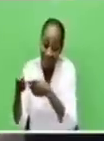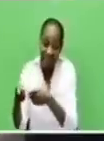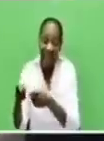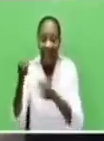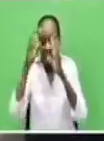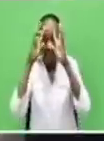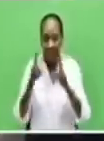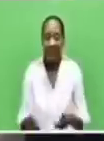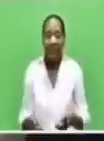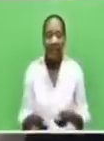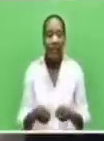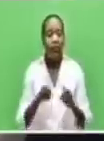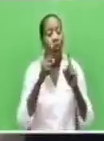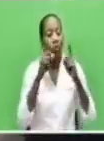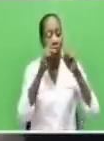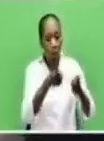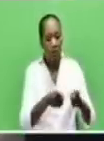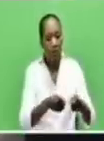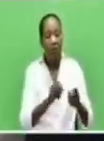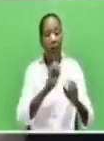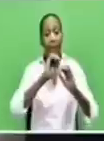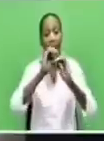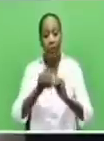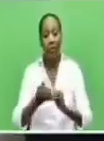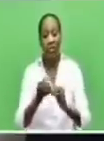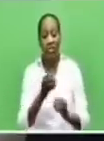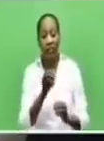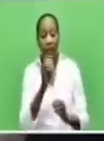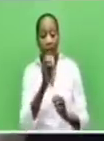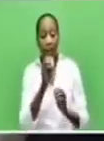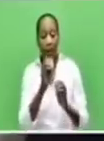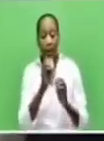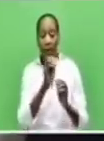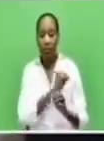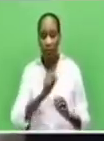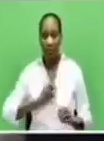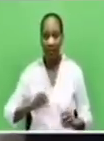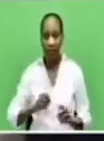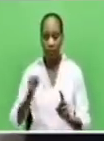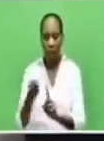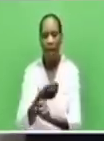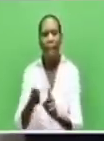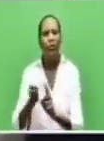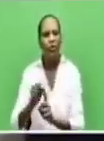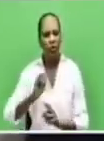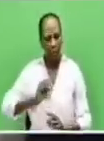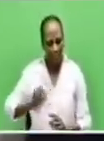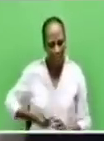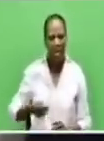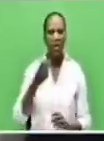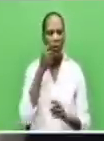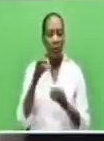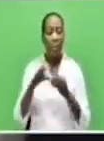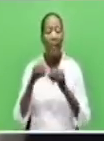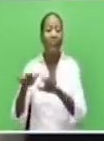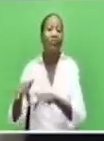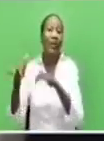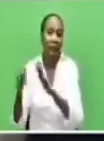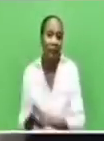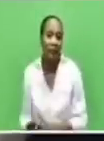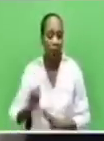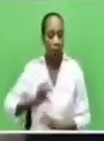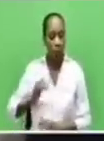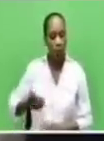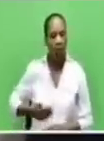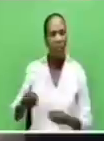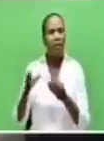generate and instruct the protection officer to assault members of parliament, including assaulting women members of parliament. Women members